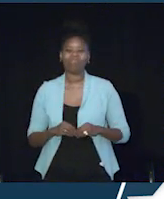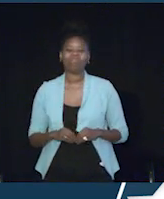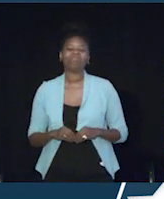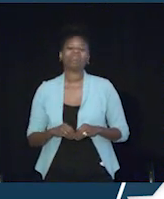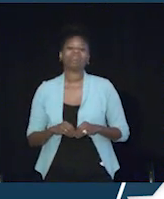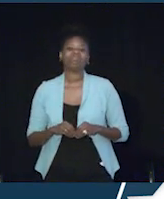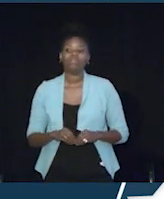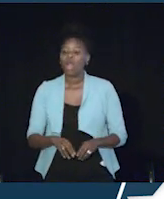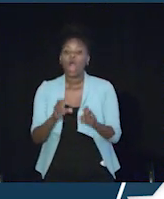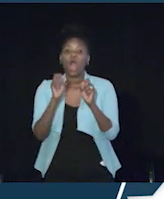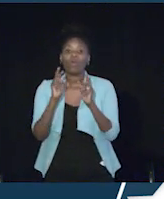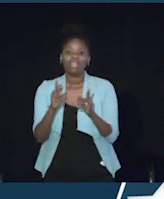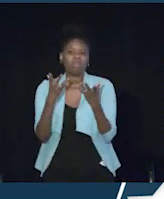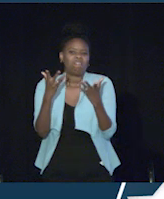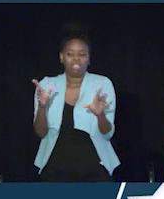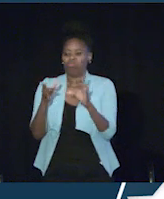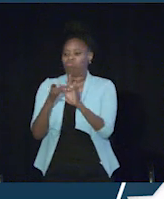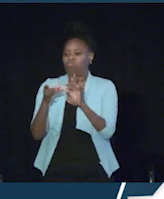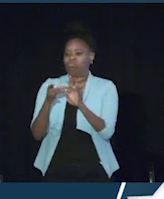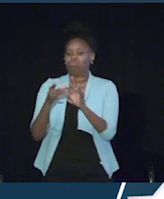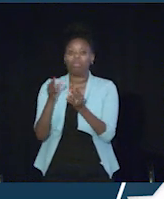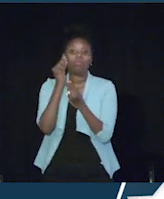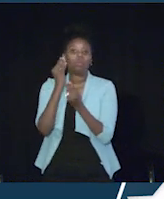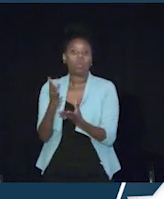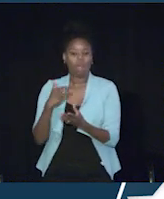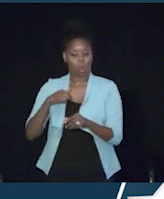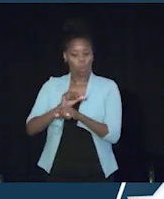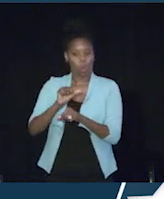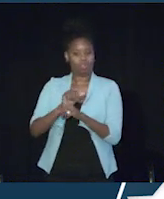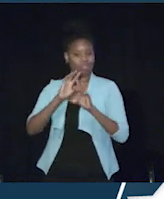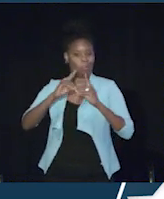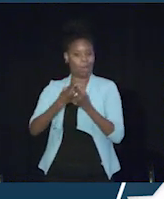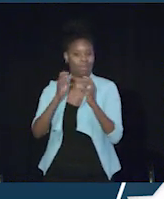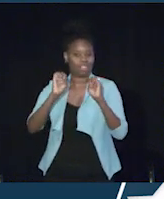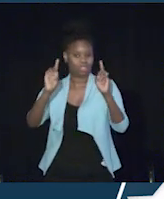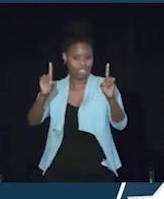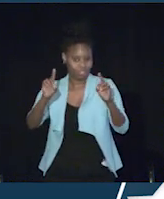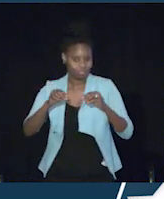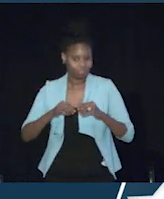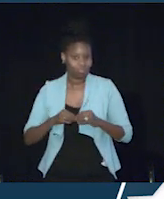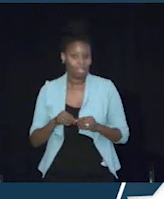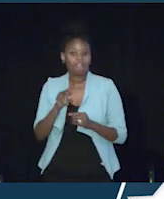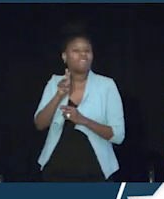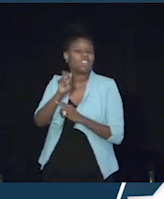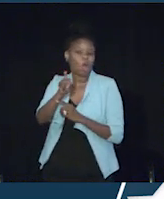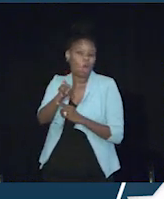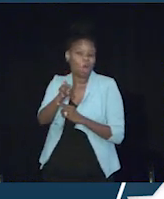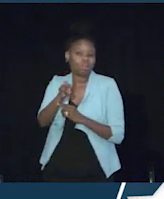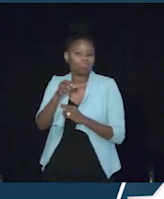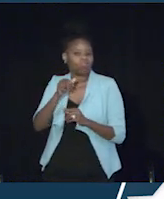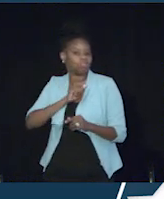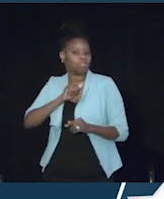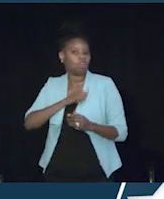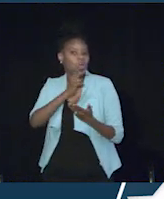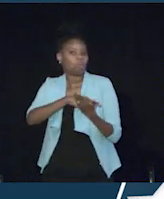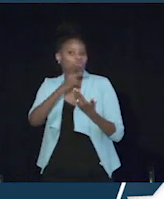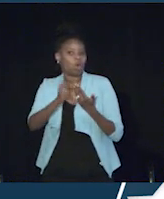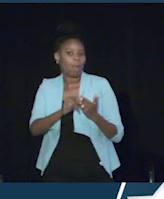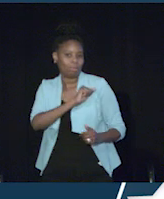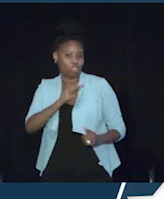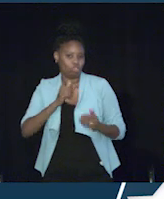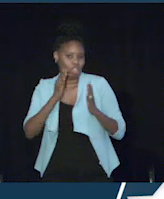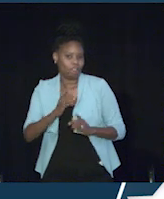Okay, so like I told you earlier, I work for the Department of Education at VR. I'm a program administrator for adult